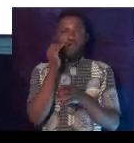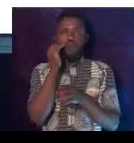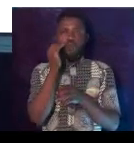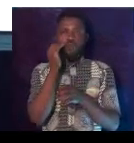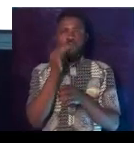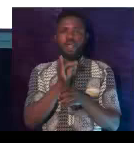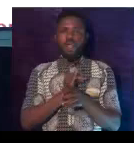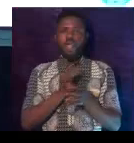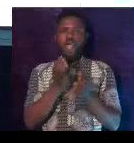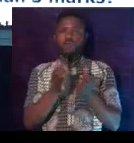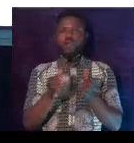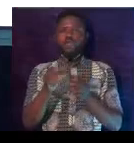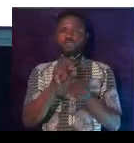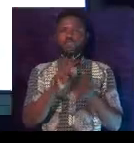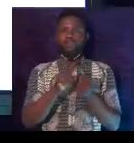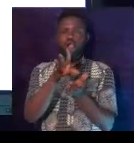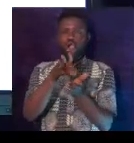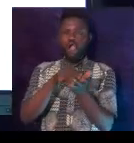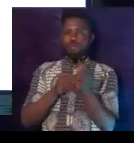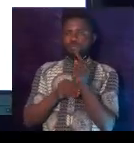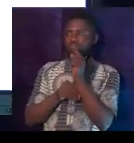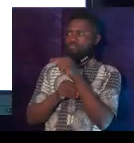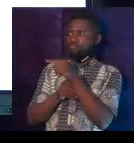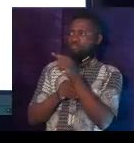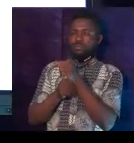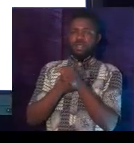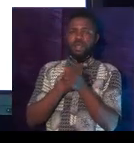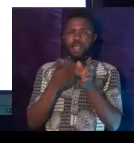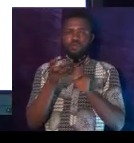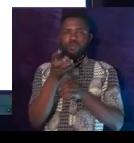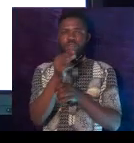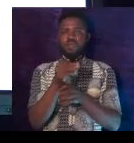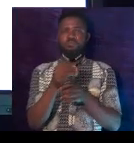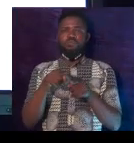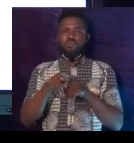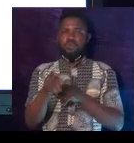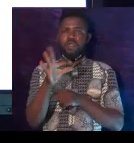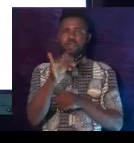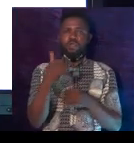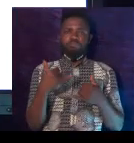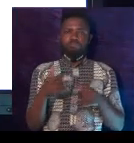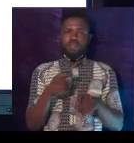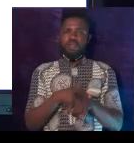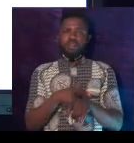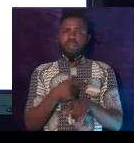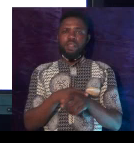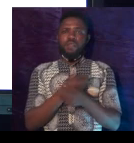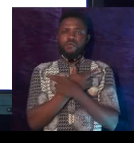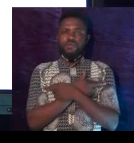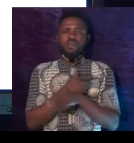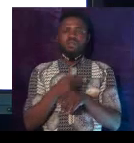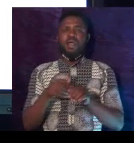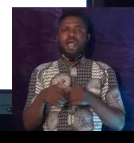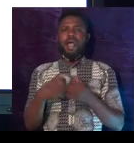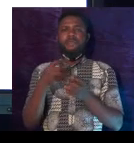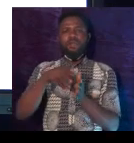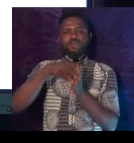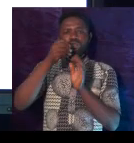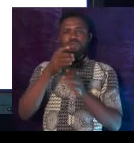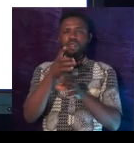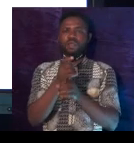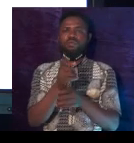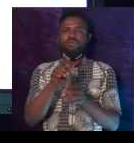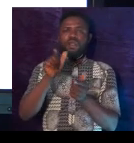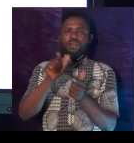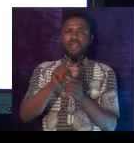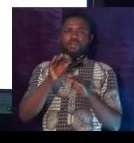home, I want you to copy this and do them during your leisure. You have a table of data here. Now, how many